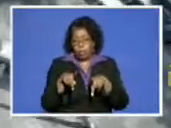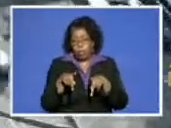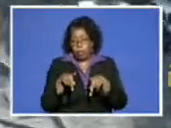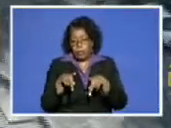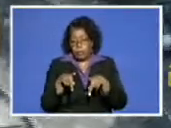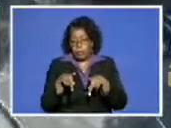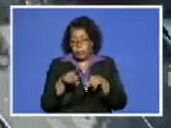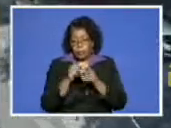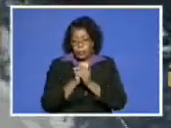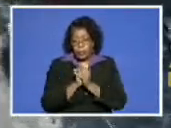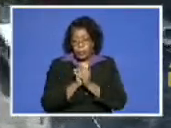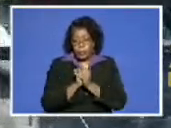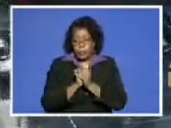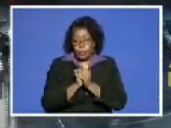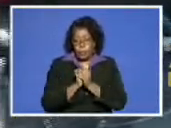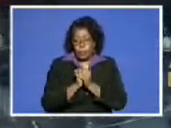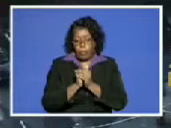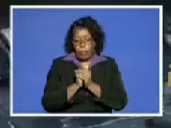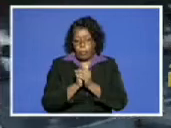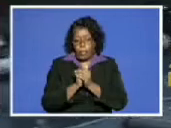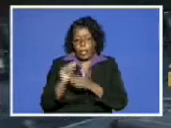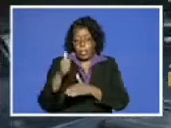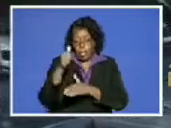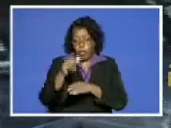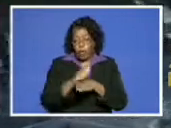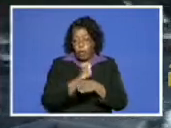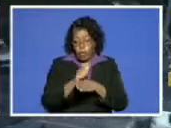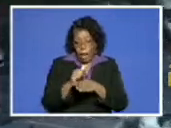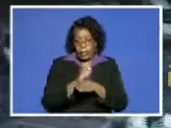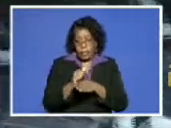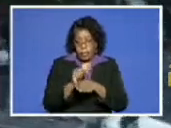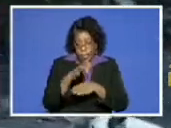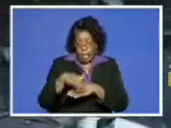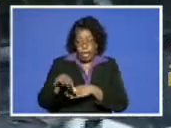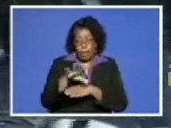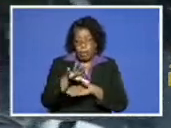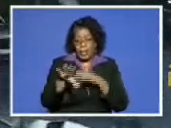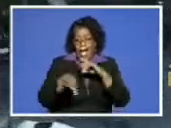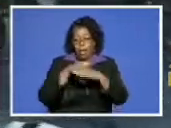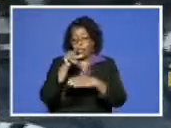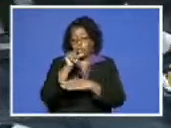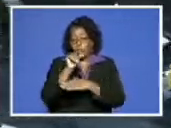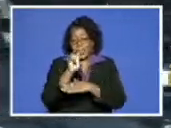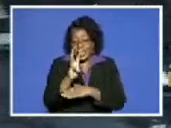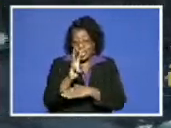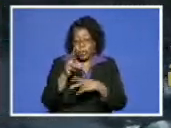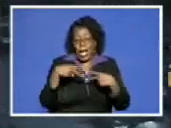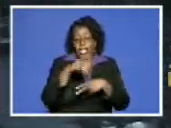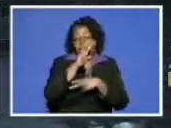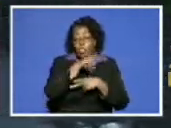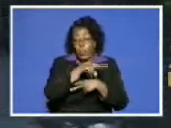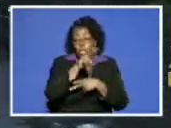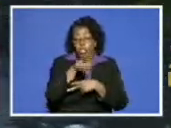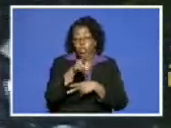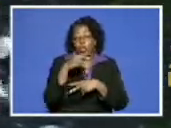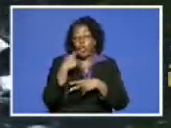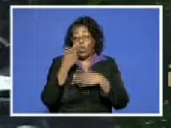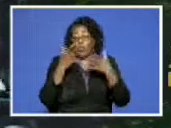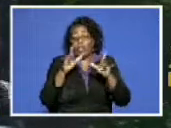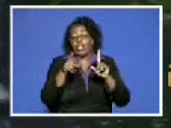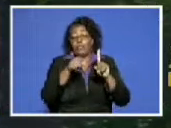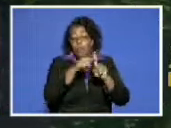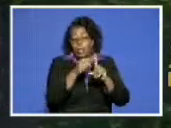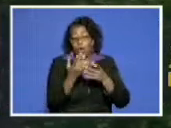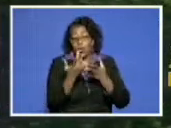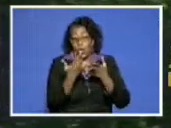repurposed general practice clinic area where we house our PUIs, but out of those 26, we had over 22 patients that are positive waiting